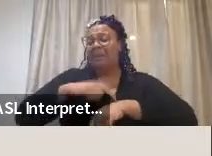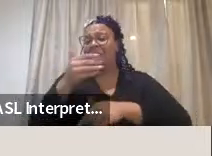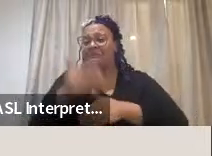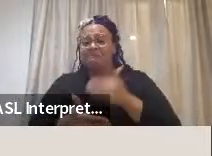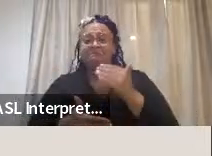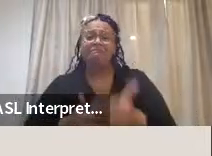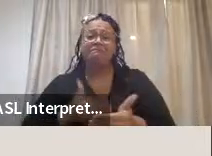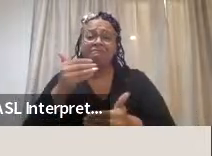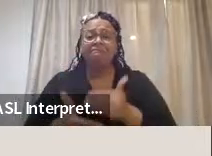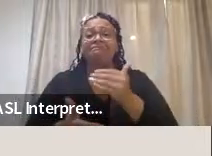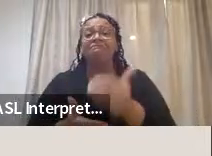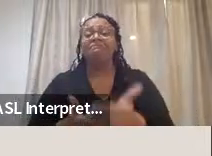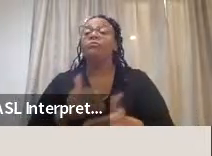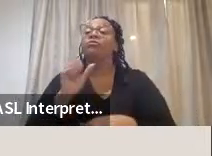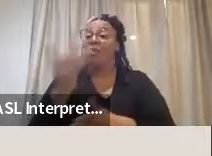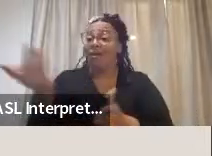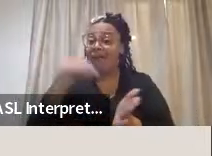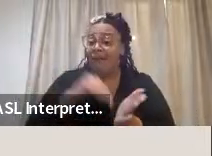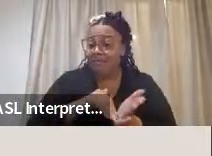So again,